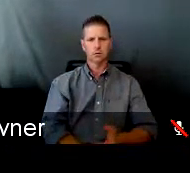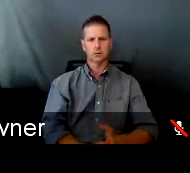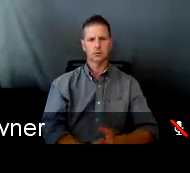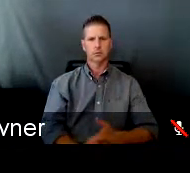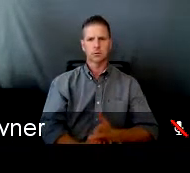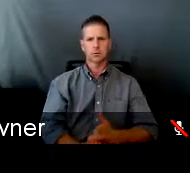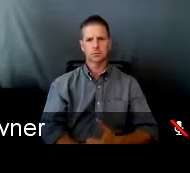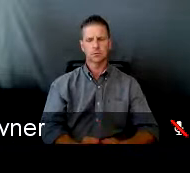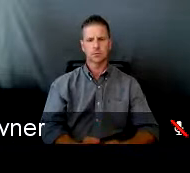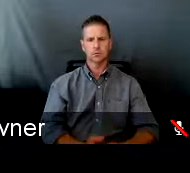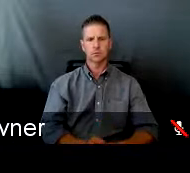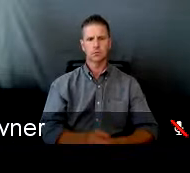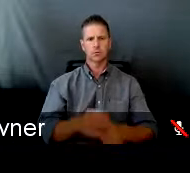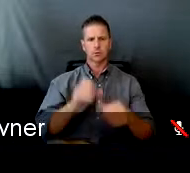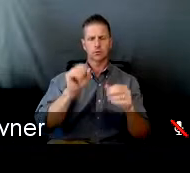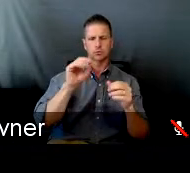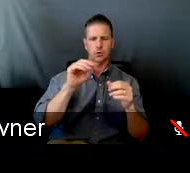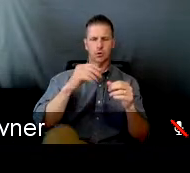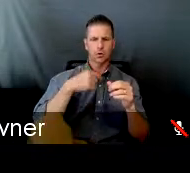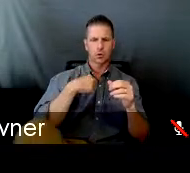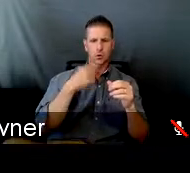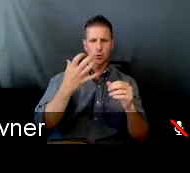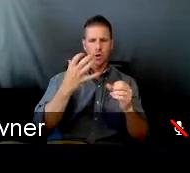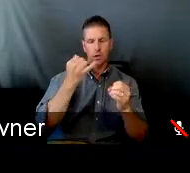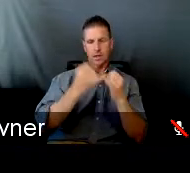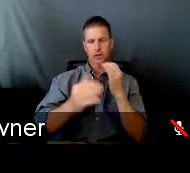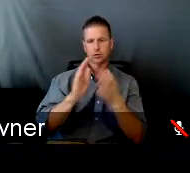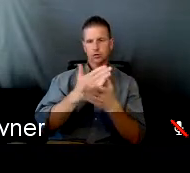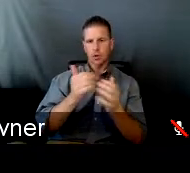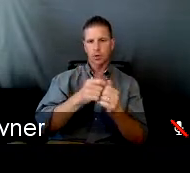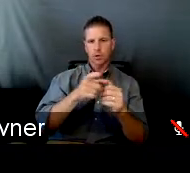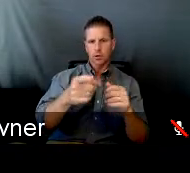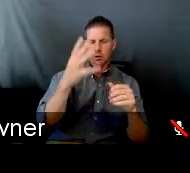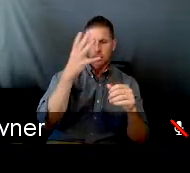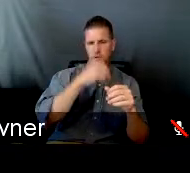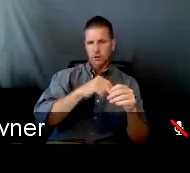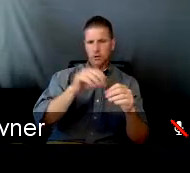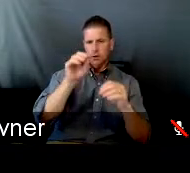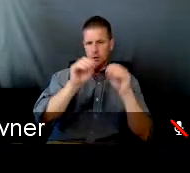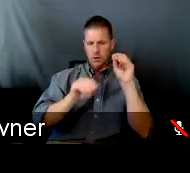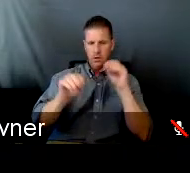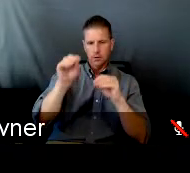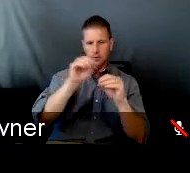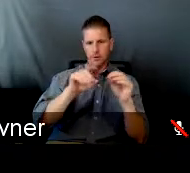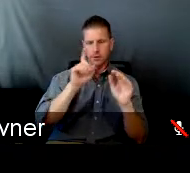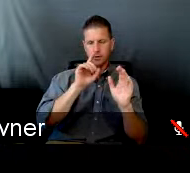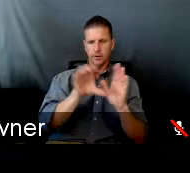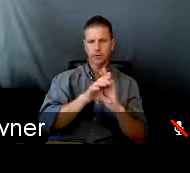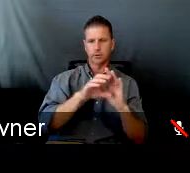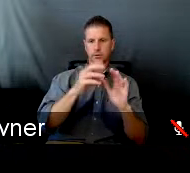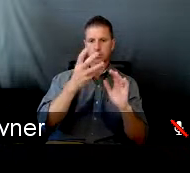So I just wanted to lastly share with you this beautiful composite image when you lay all those different